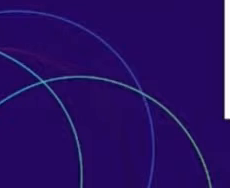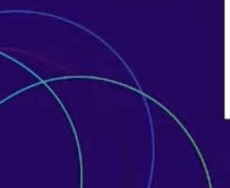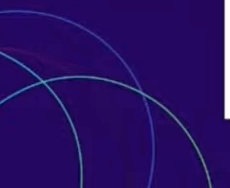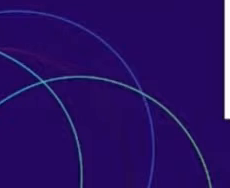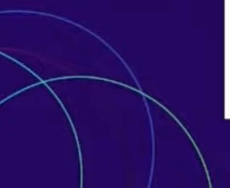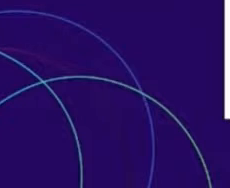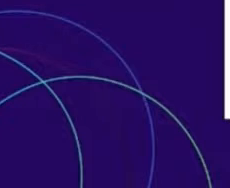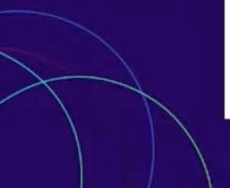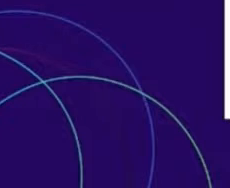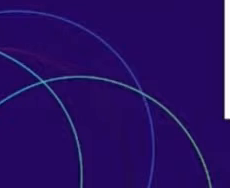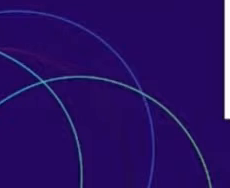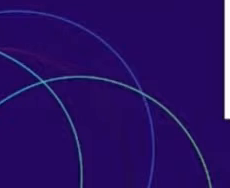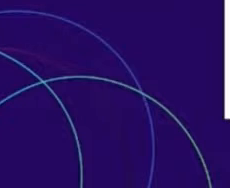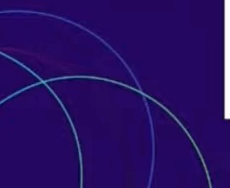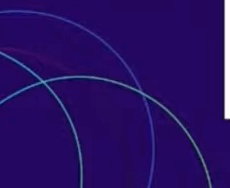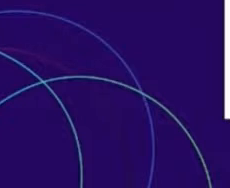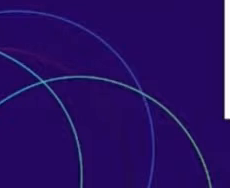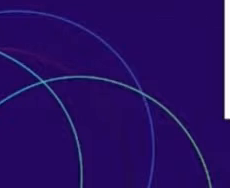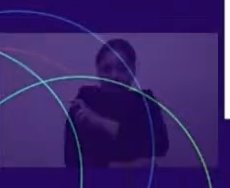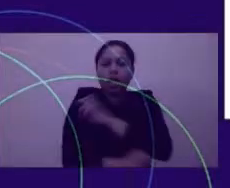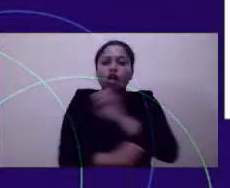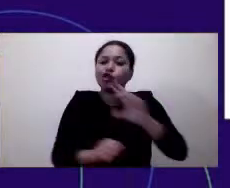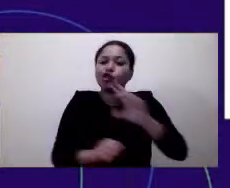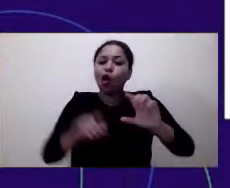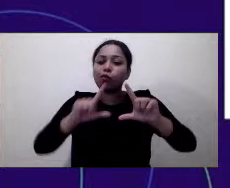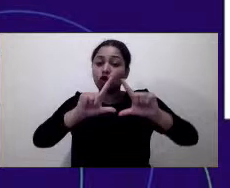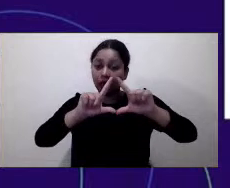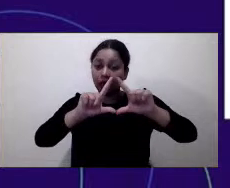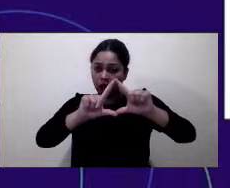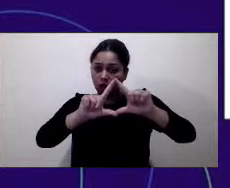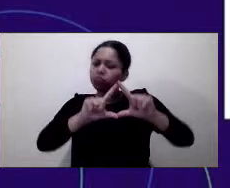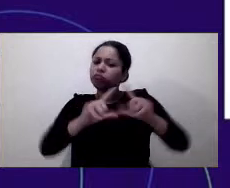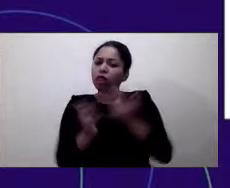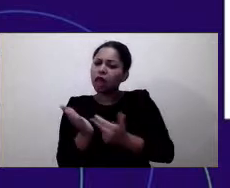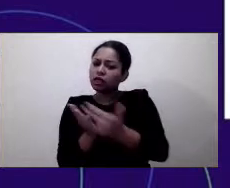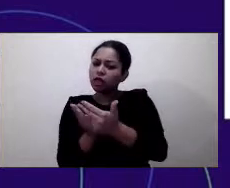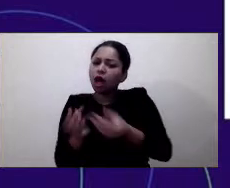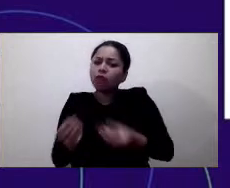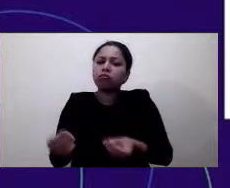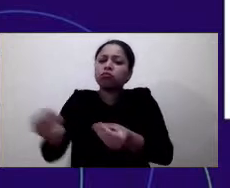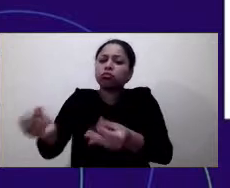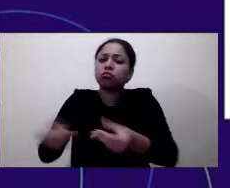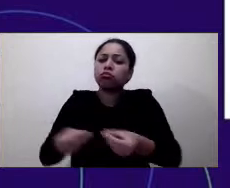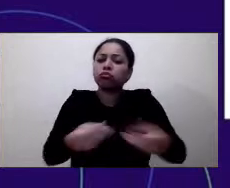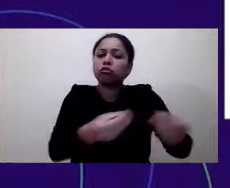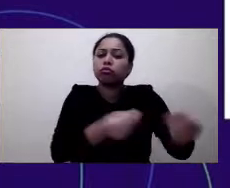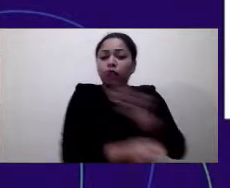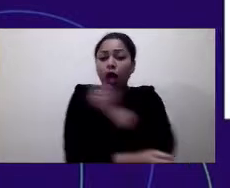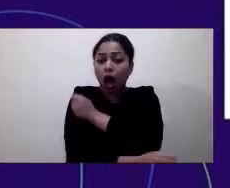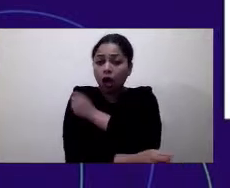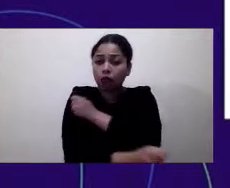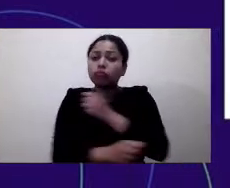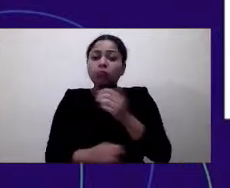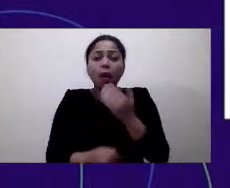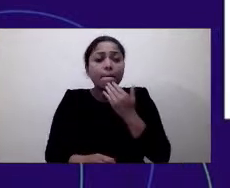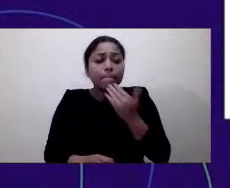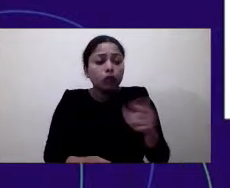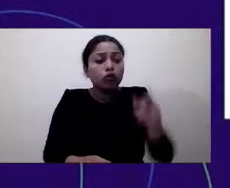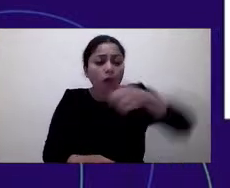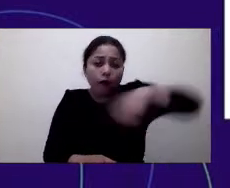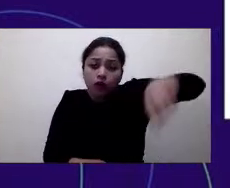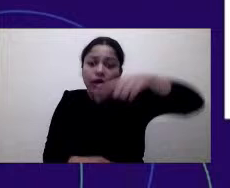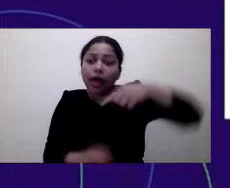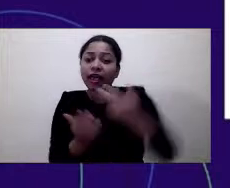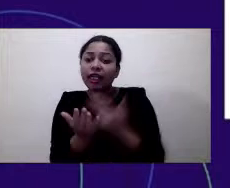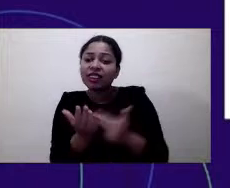it. And he gave it to the students and asked them to complete the painting the right way. When he used this